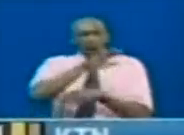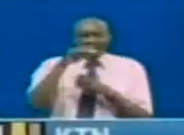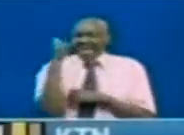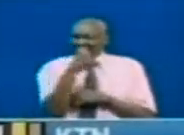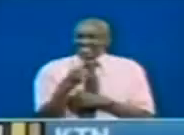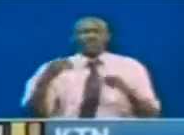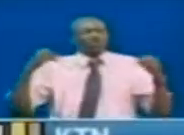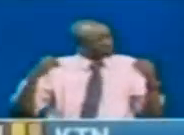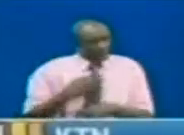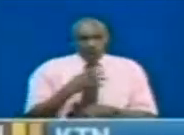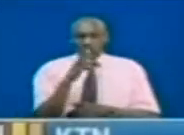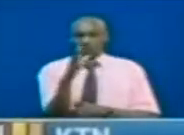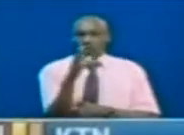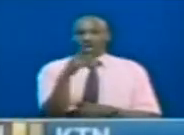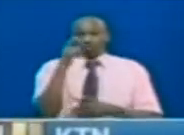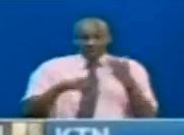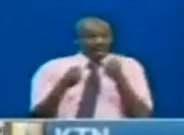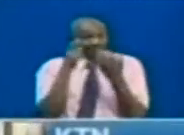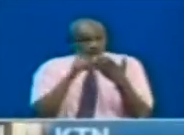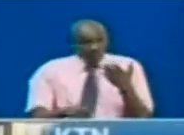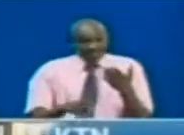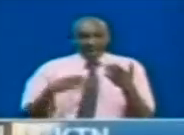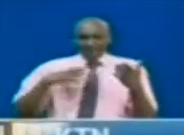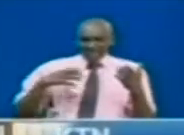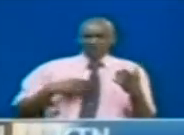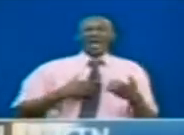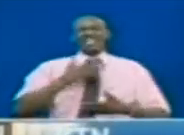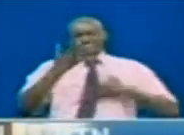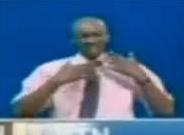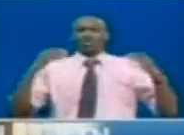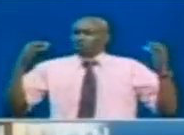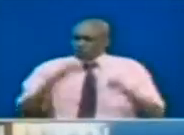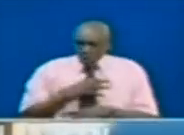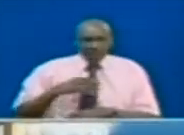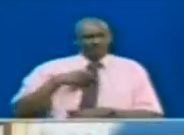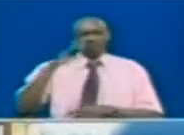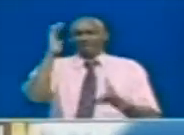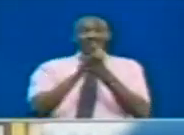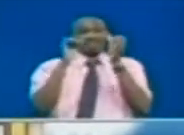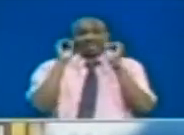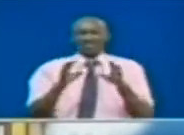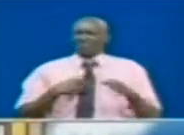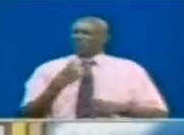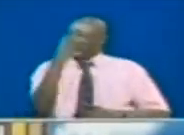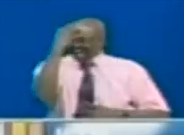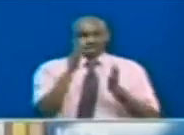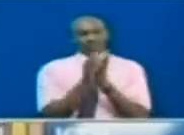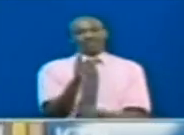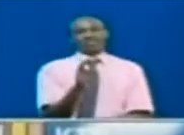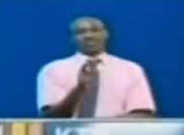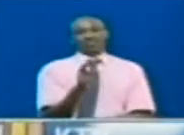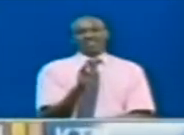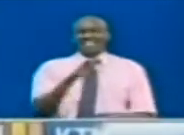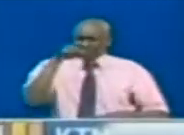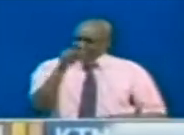country by storm. What followed was an overwhelming expression of shock, disbelief, and rage from the public.